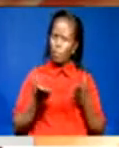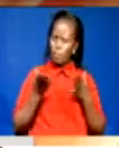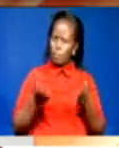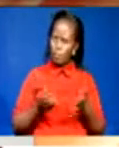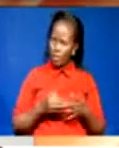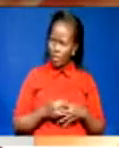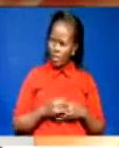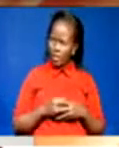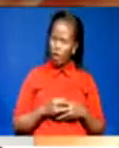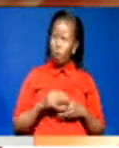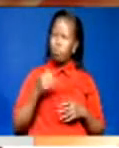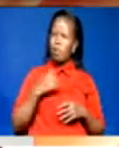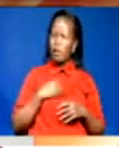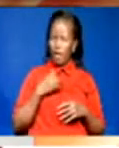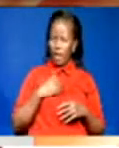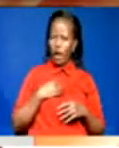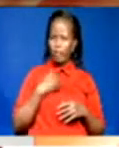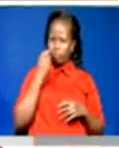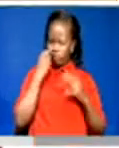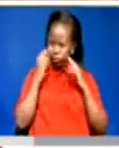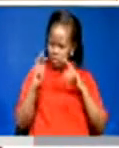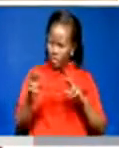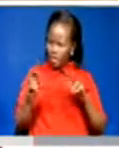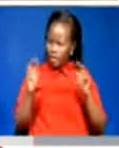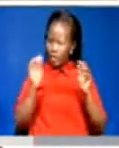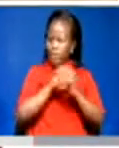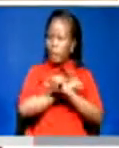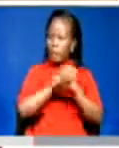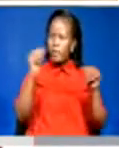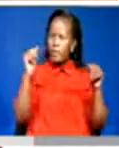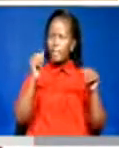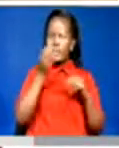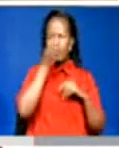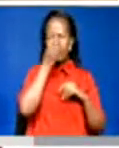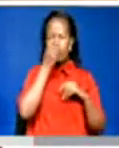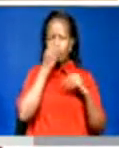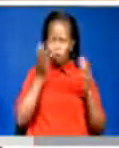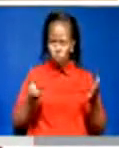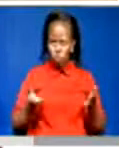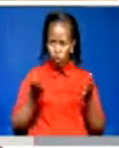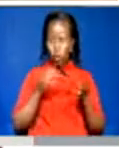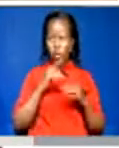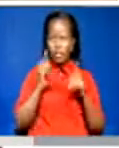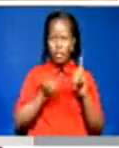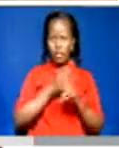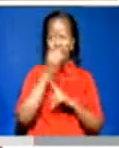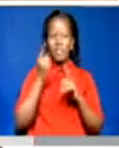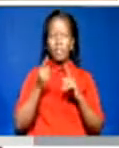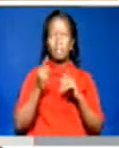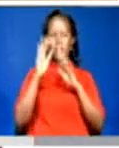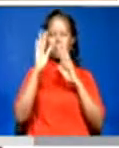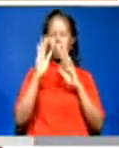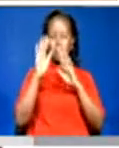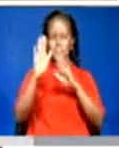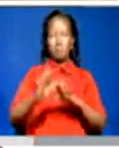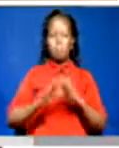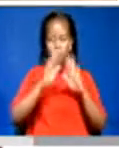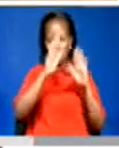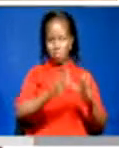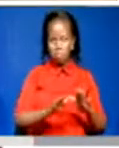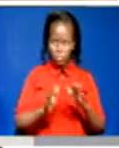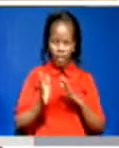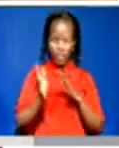have seen our President William Ruto embark on a campaign to ensure that Kenyans